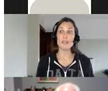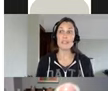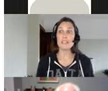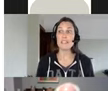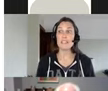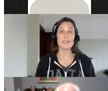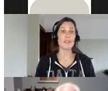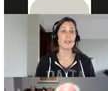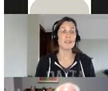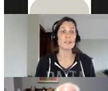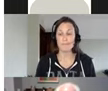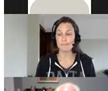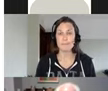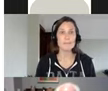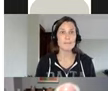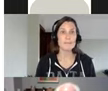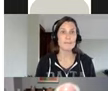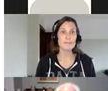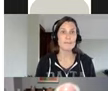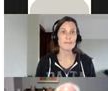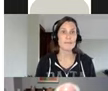natural sense of this.